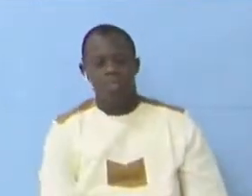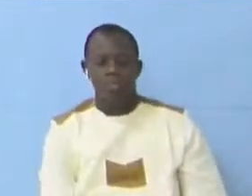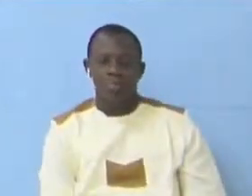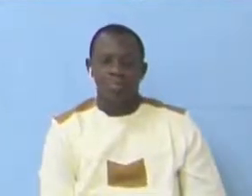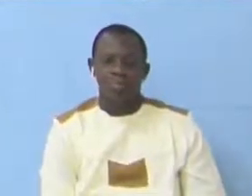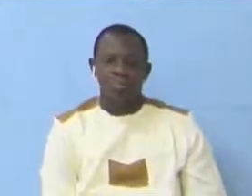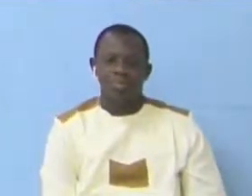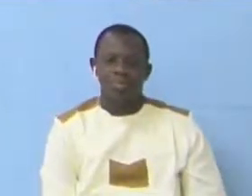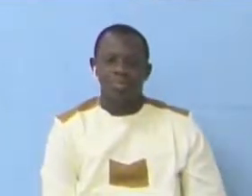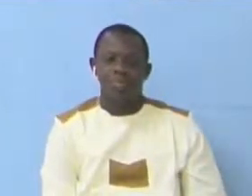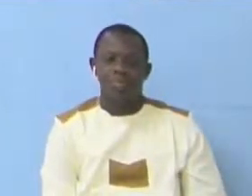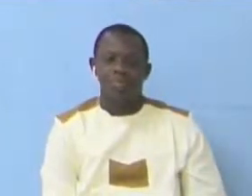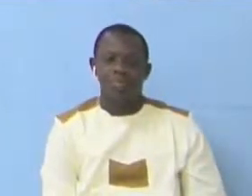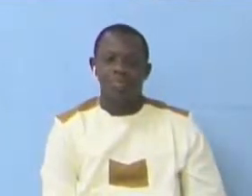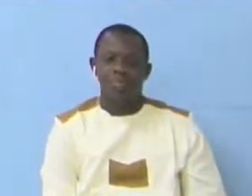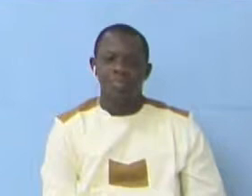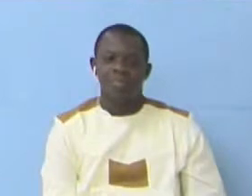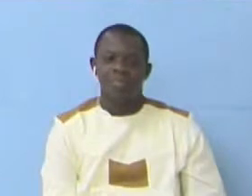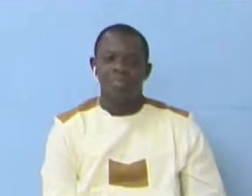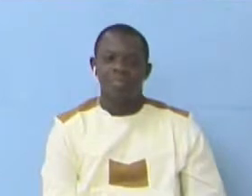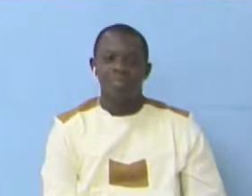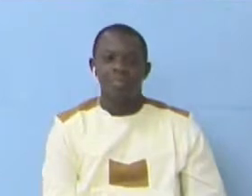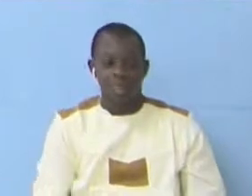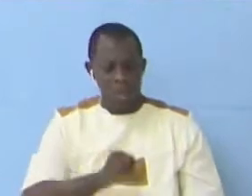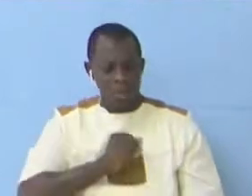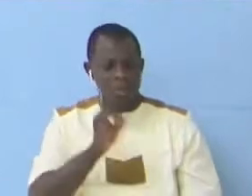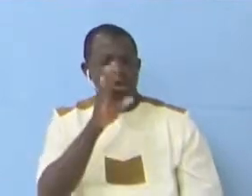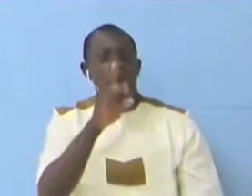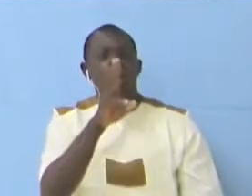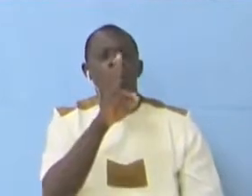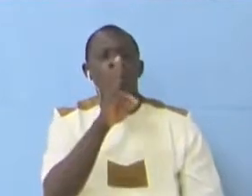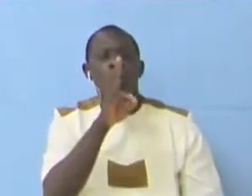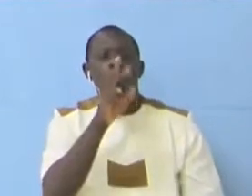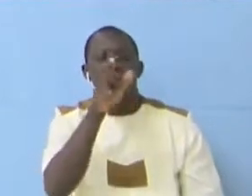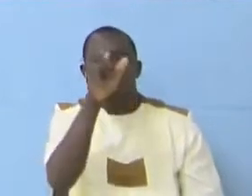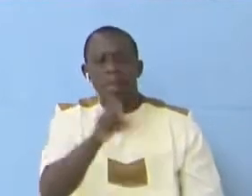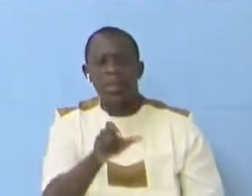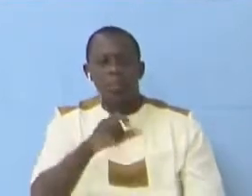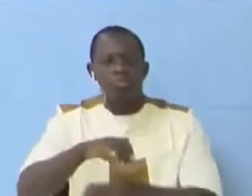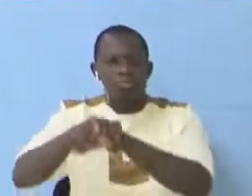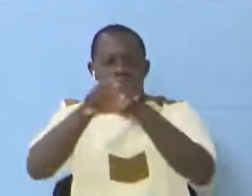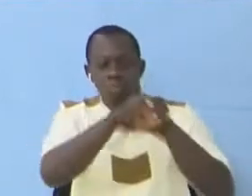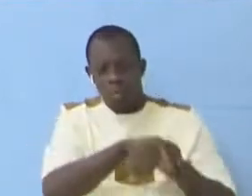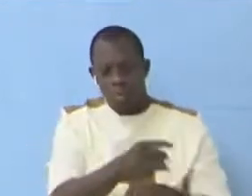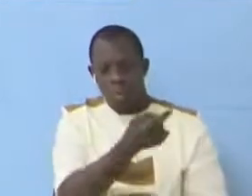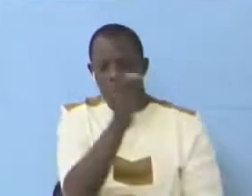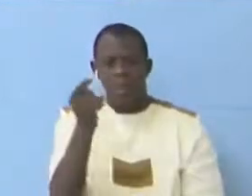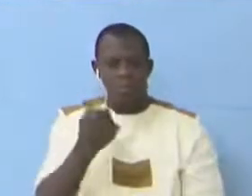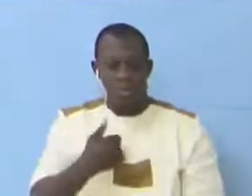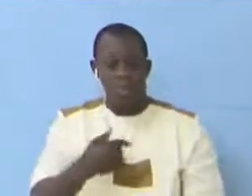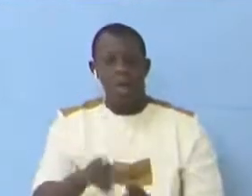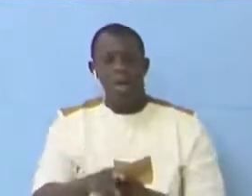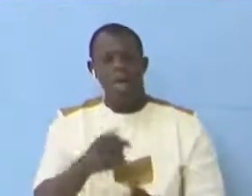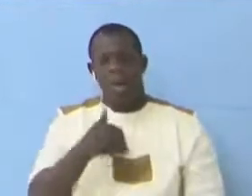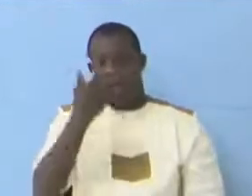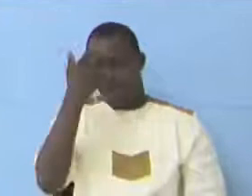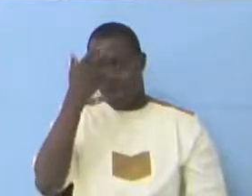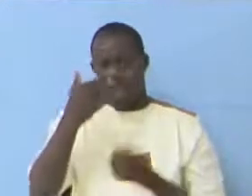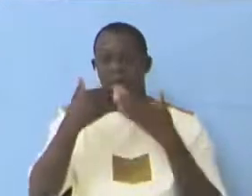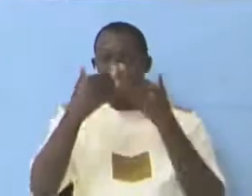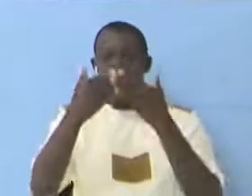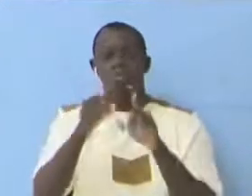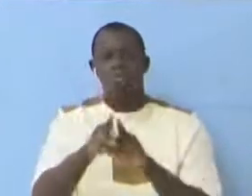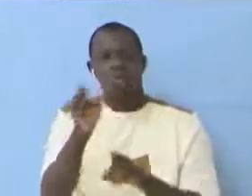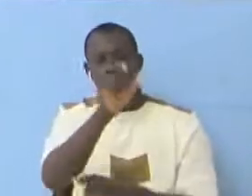Did he say who took them? I think he told me a sergeant, whether a sergeant